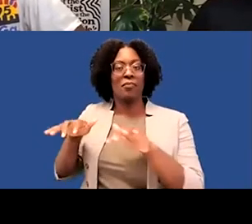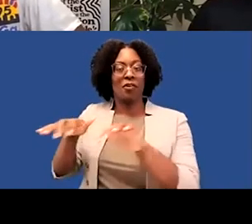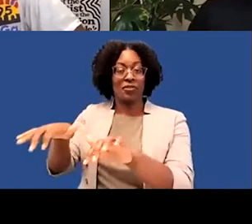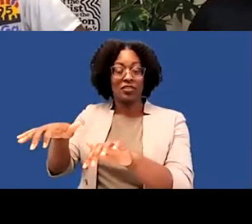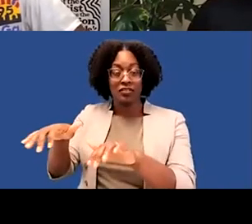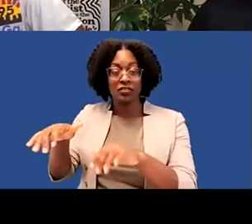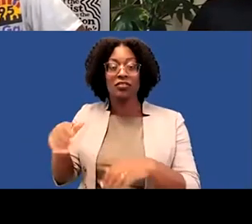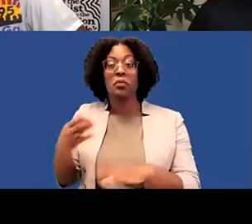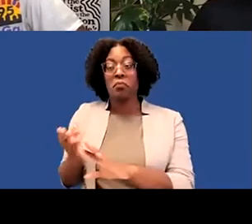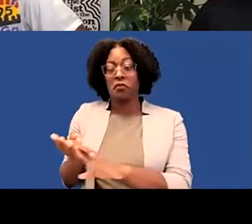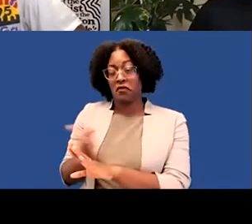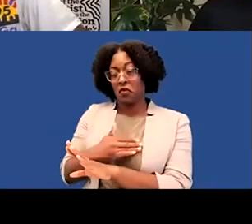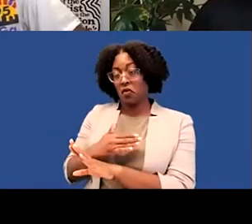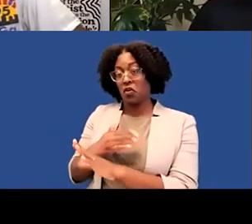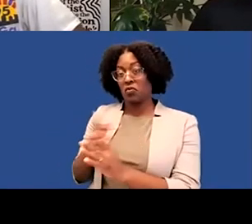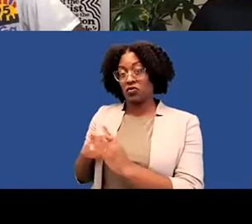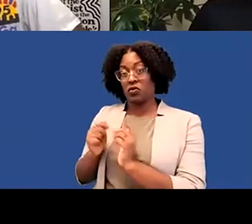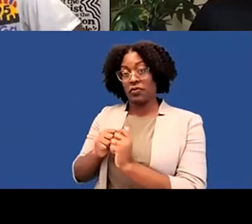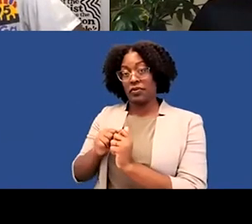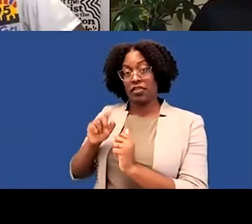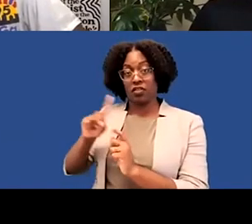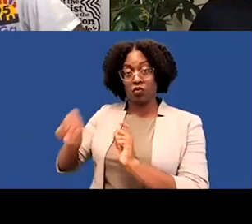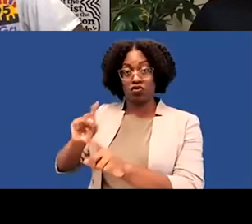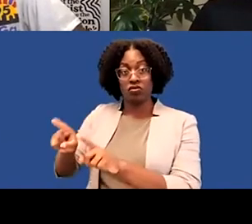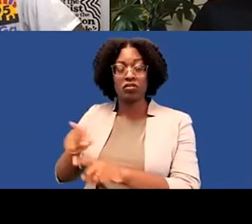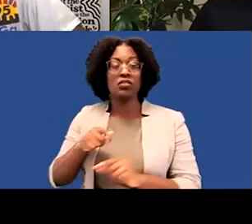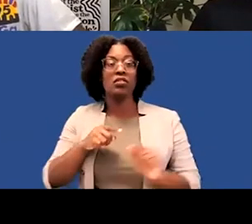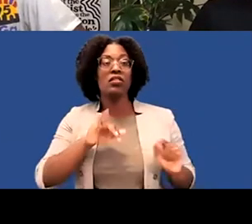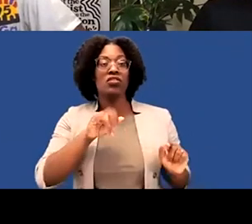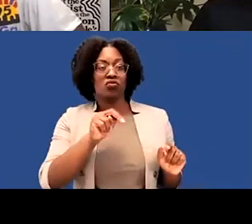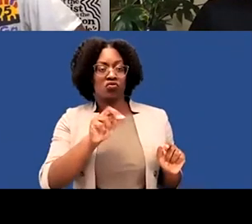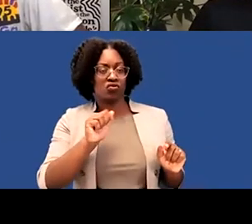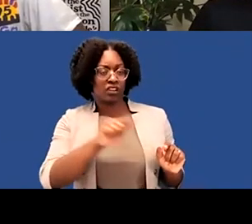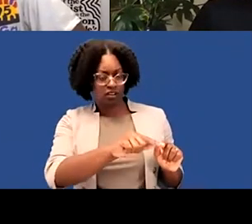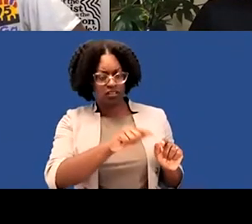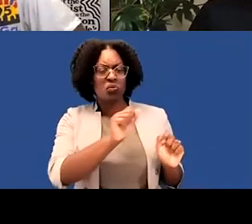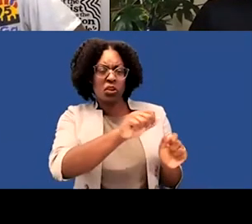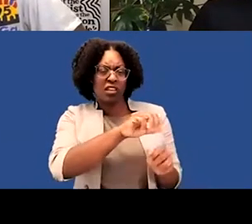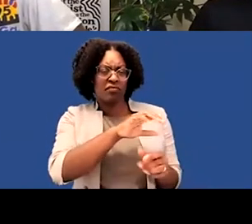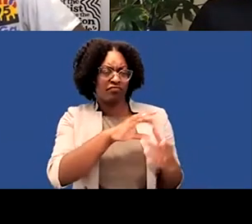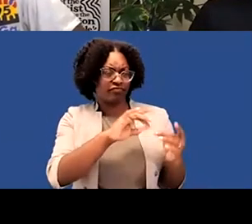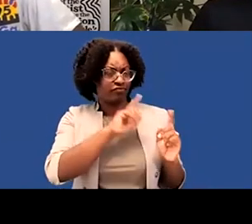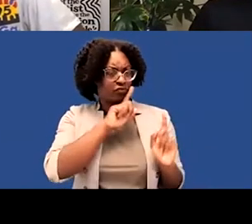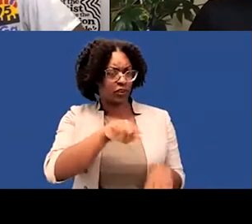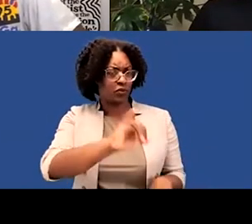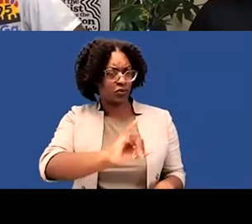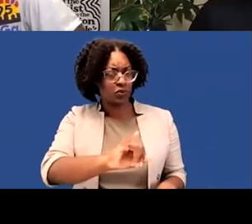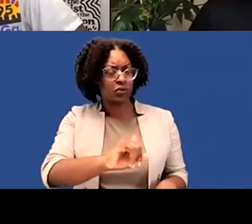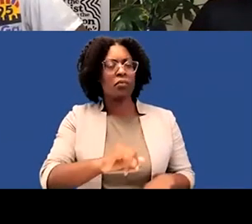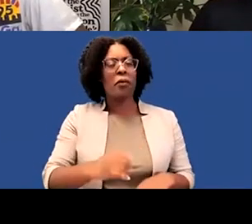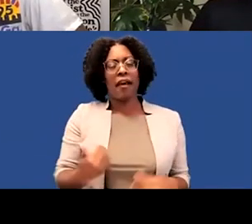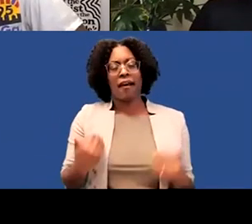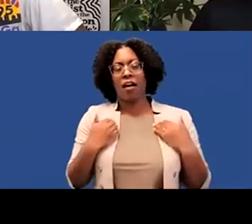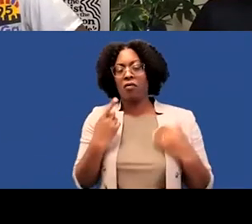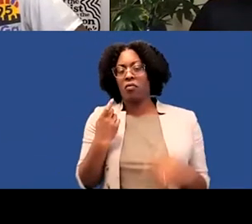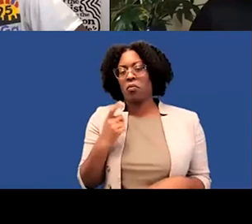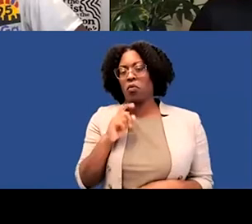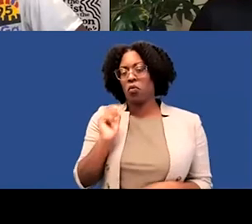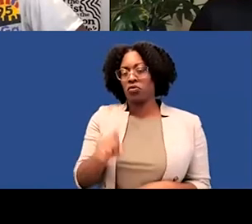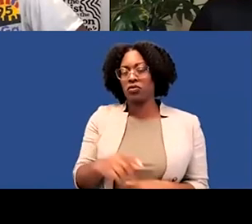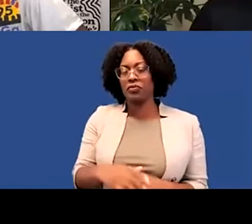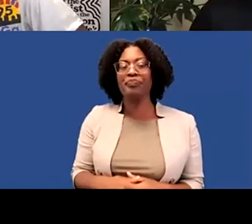free to chime in. I've been thinking a lot about care and the insistence in